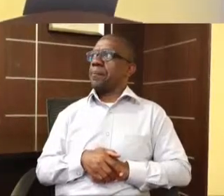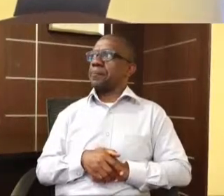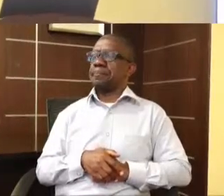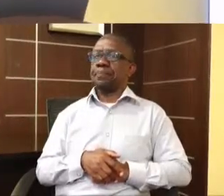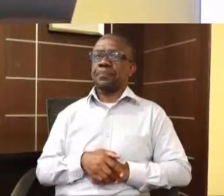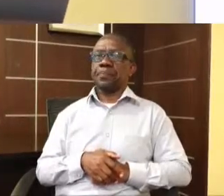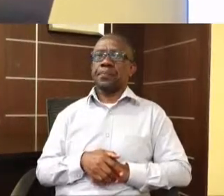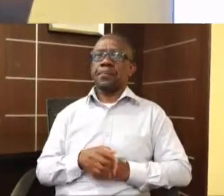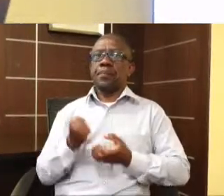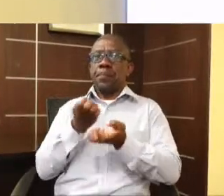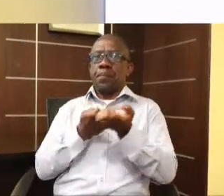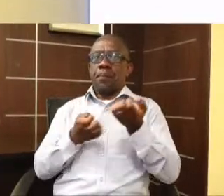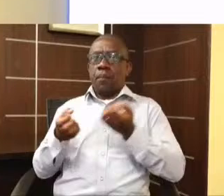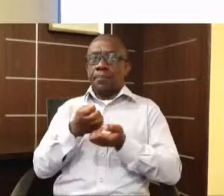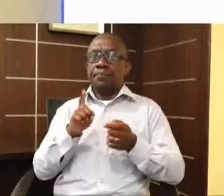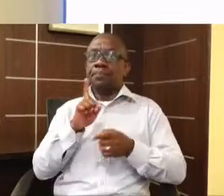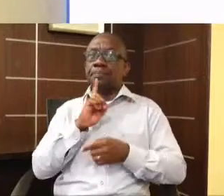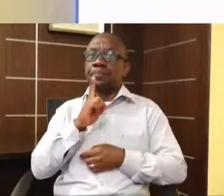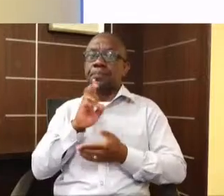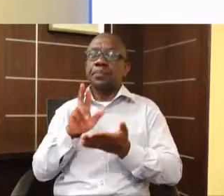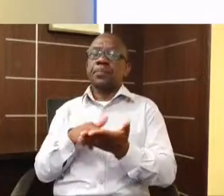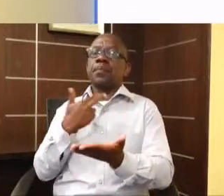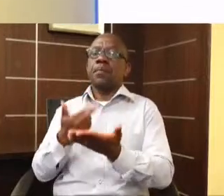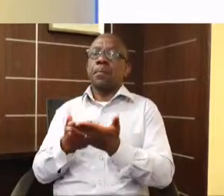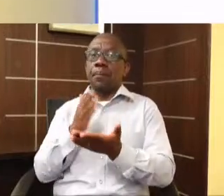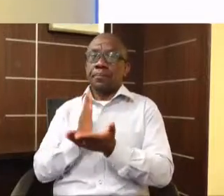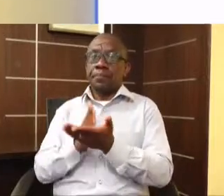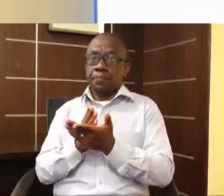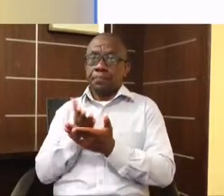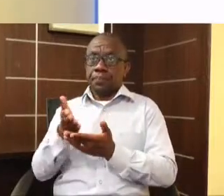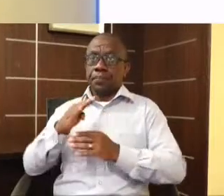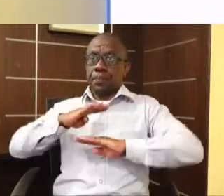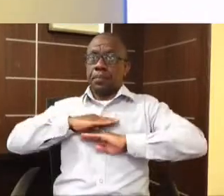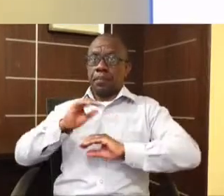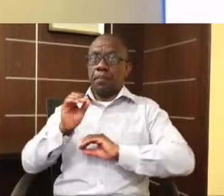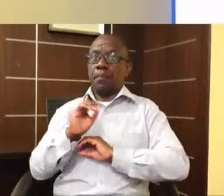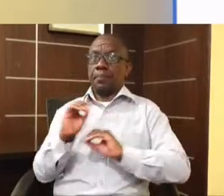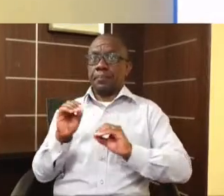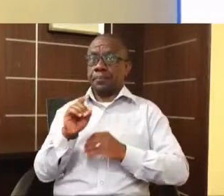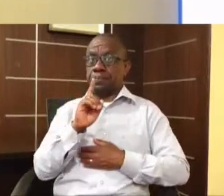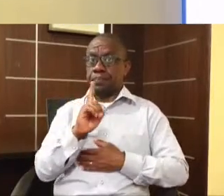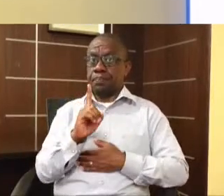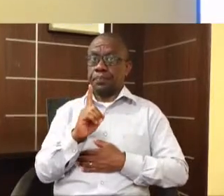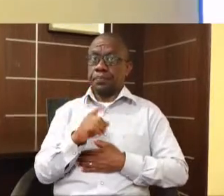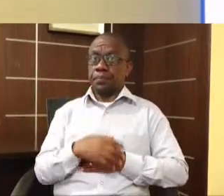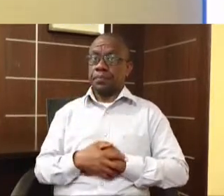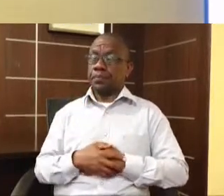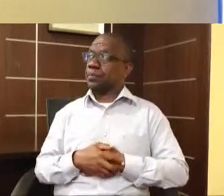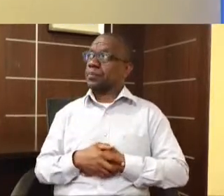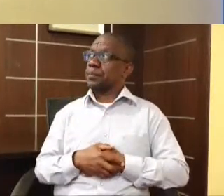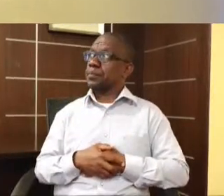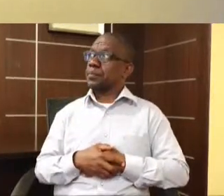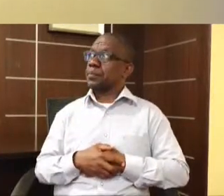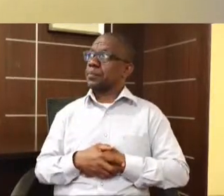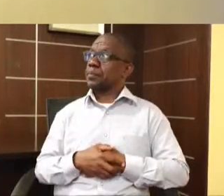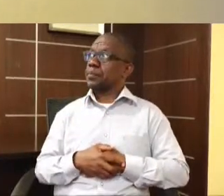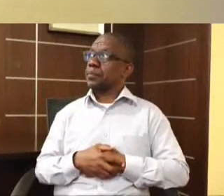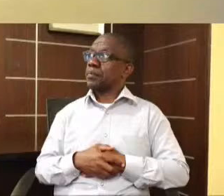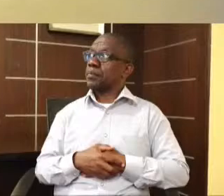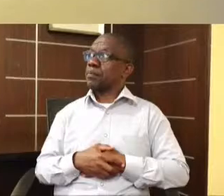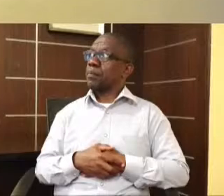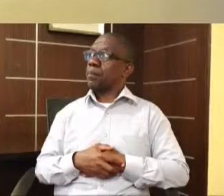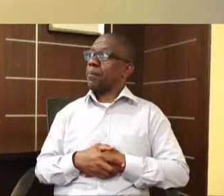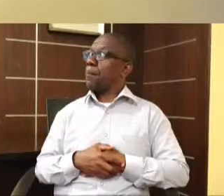Economists say those resources will always be limited, right? So there is, I'm asking